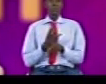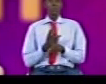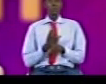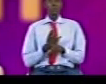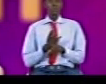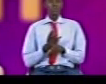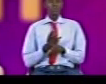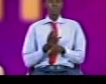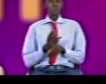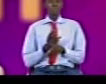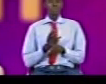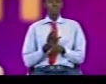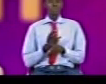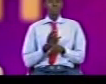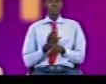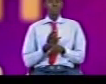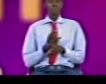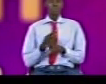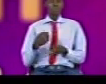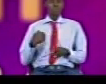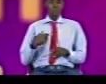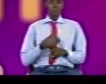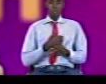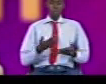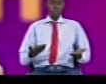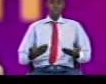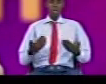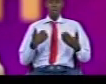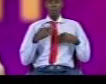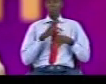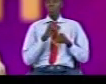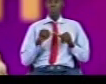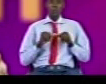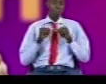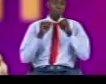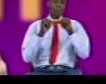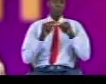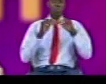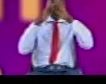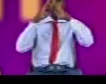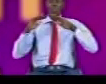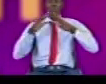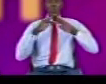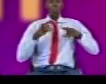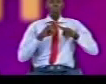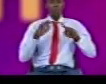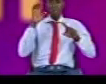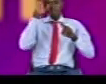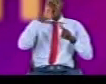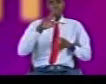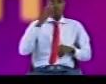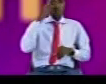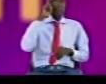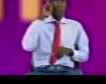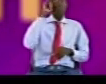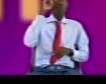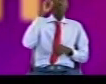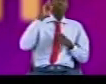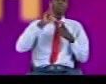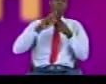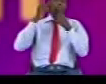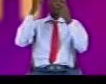For here have we no continuing city, but we seek want to come.